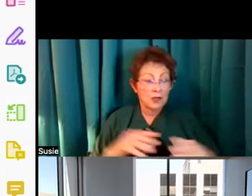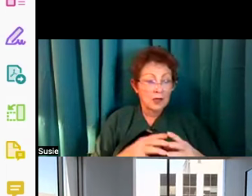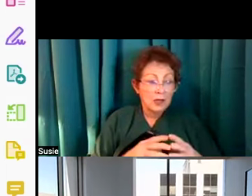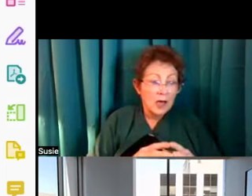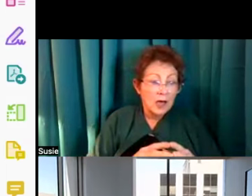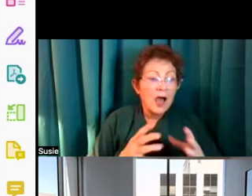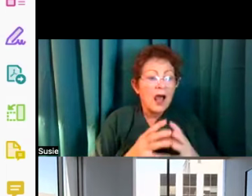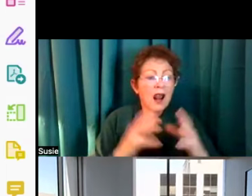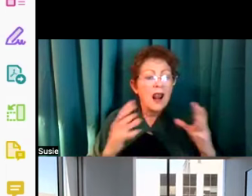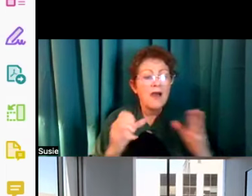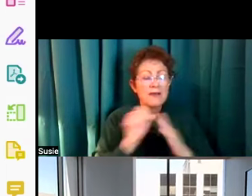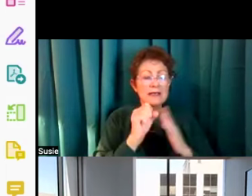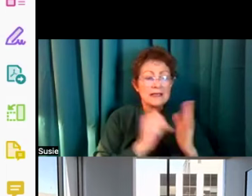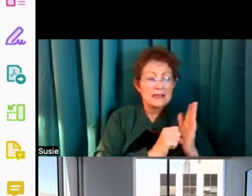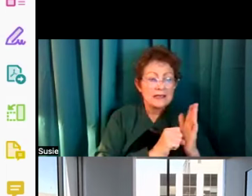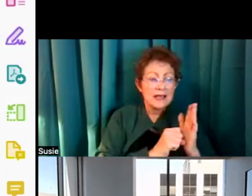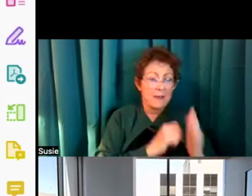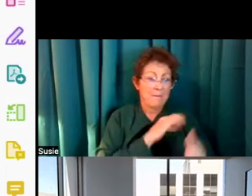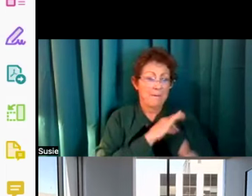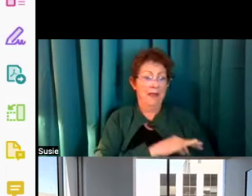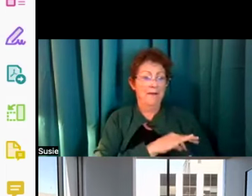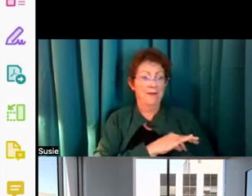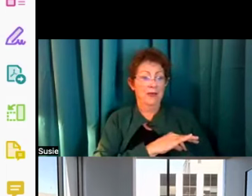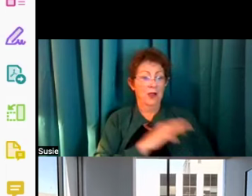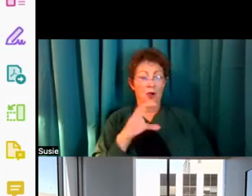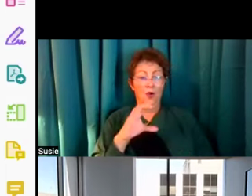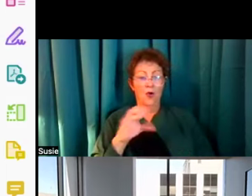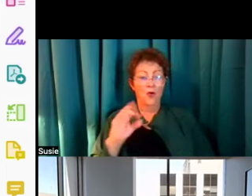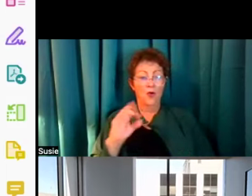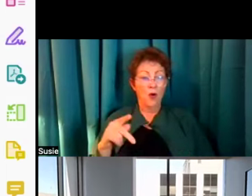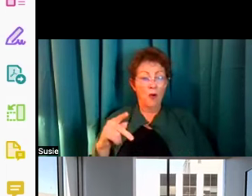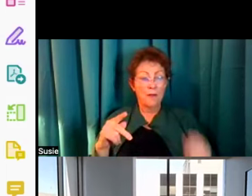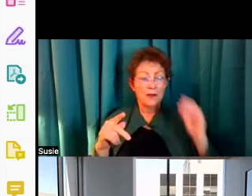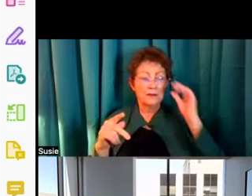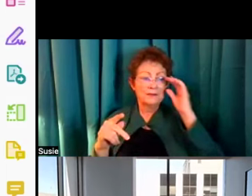a lot of states, the benefit corporation legislation wasn't,